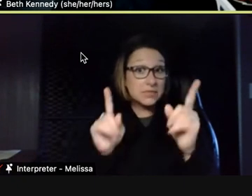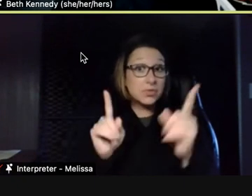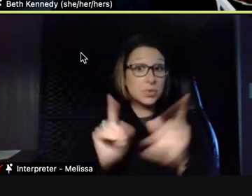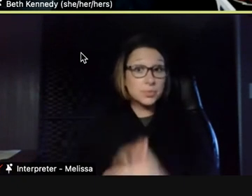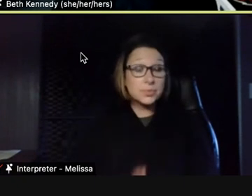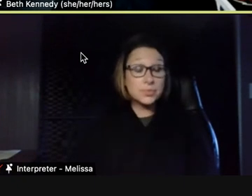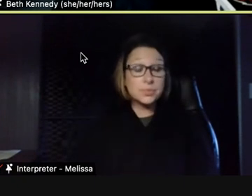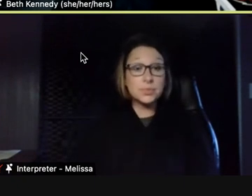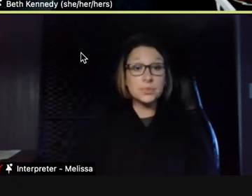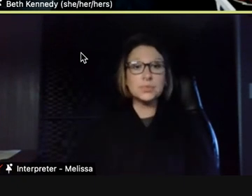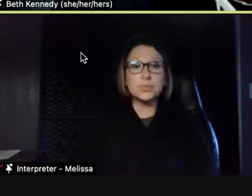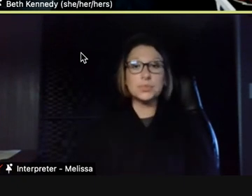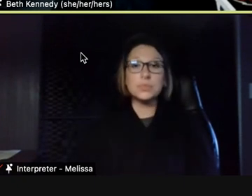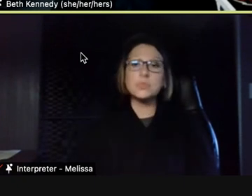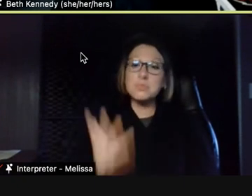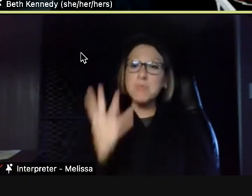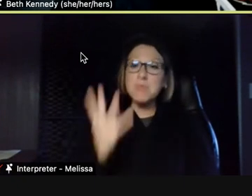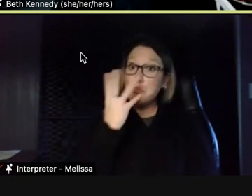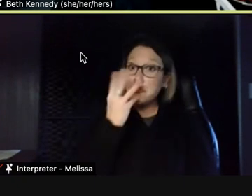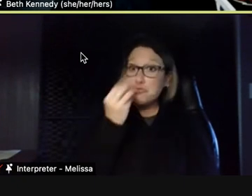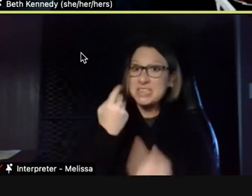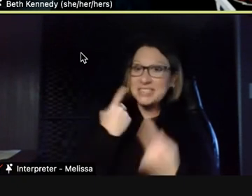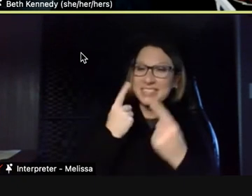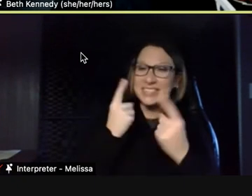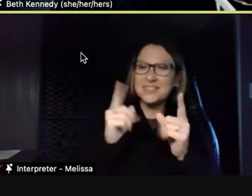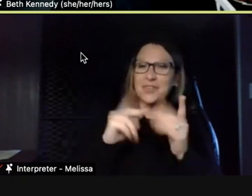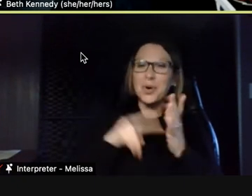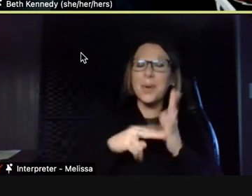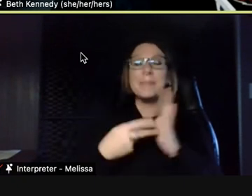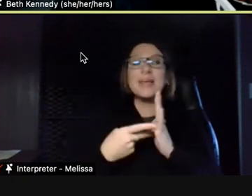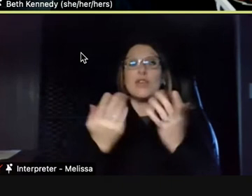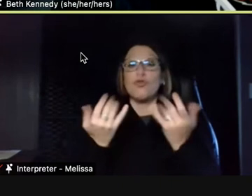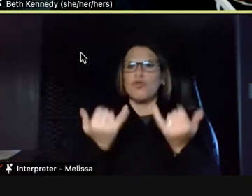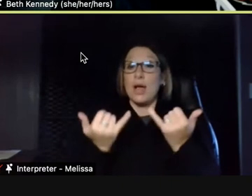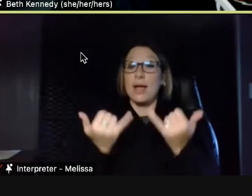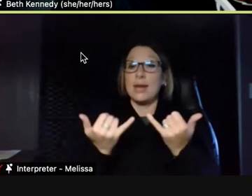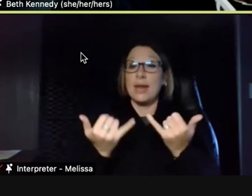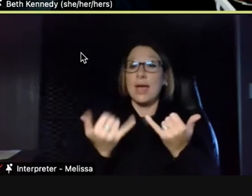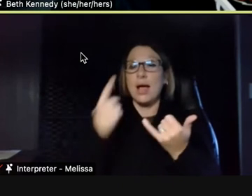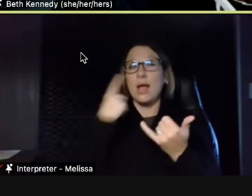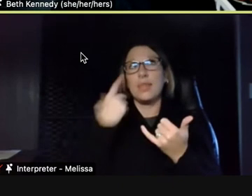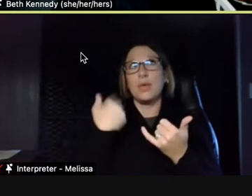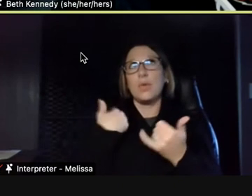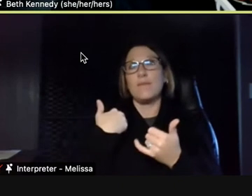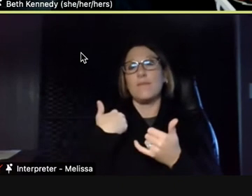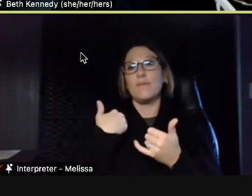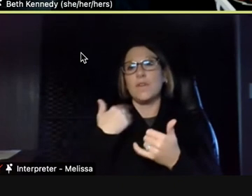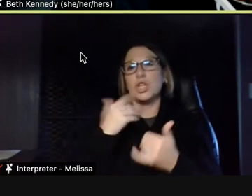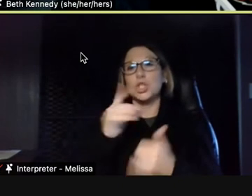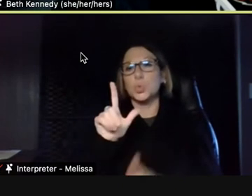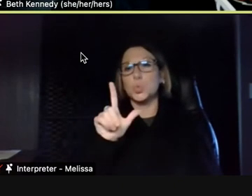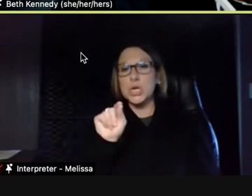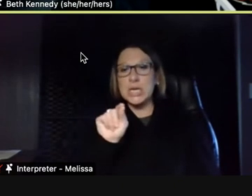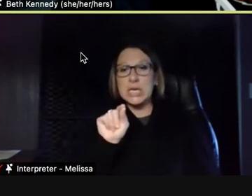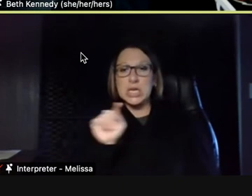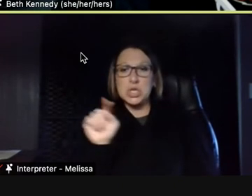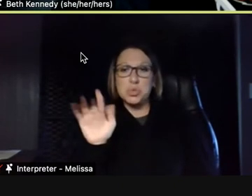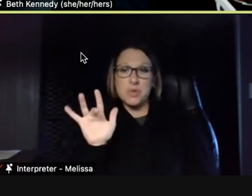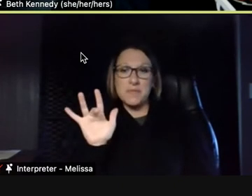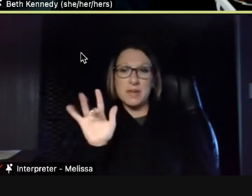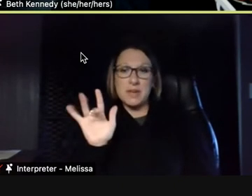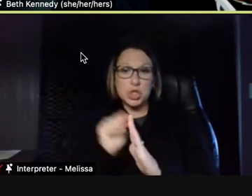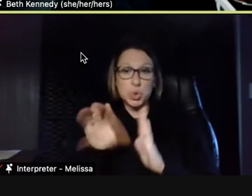When I say pretty successful, I would say right now we probably have 20 to 25 students with